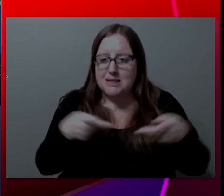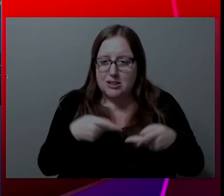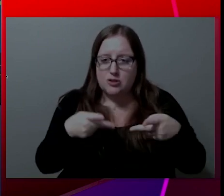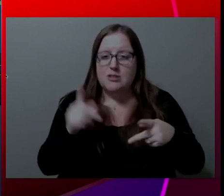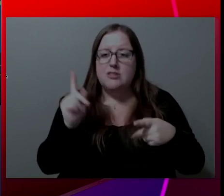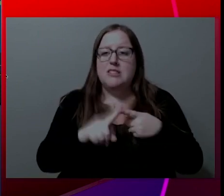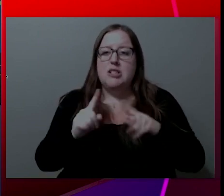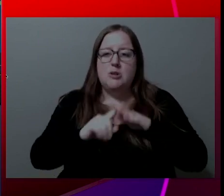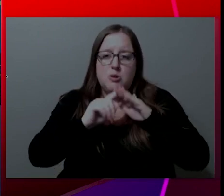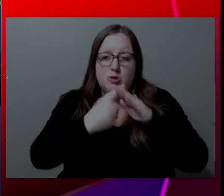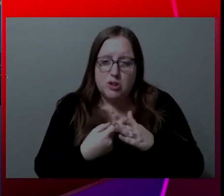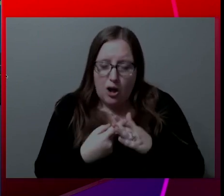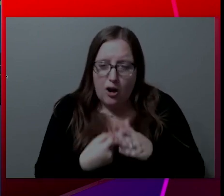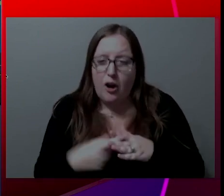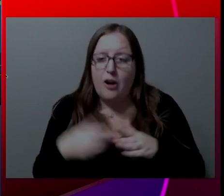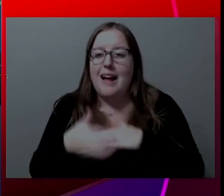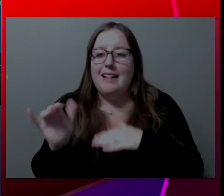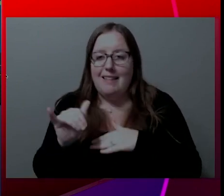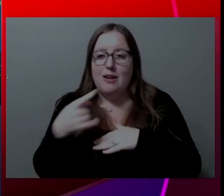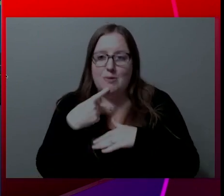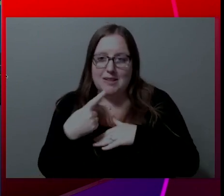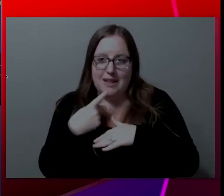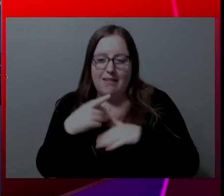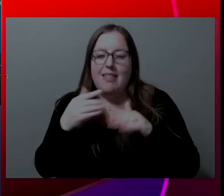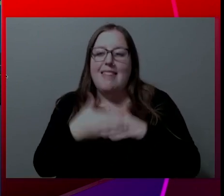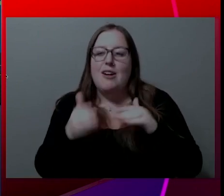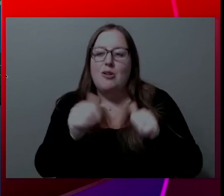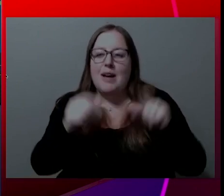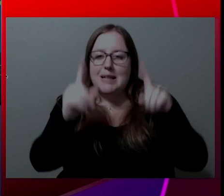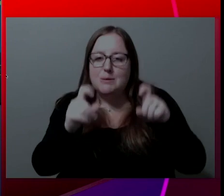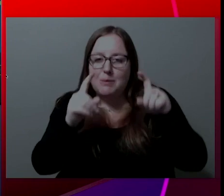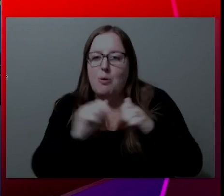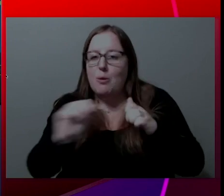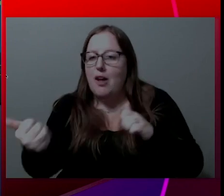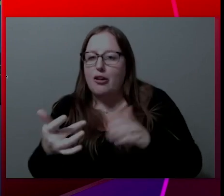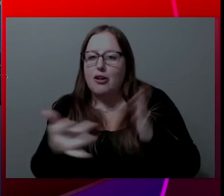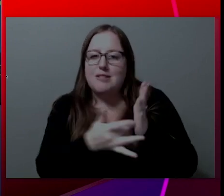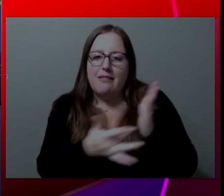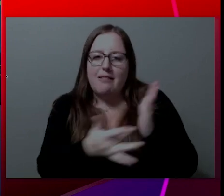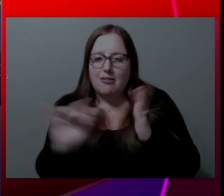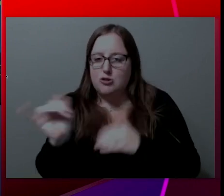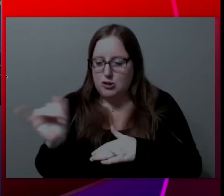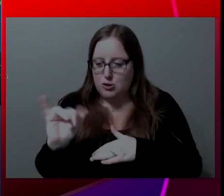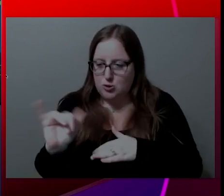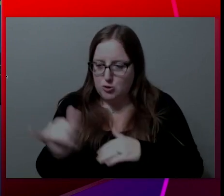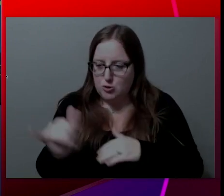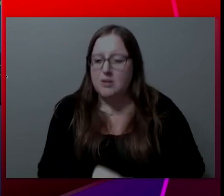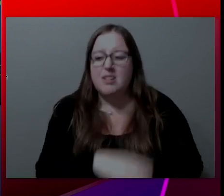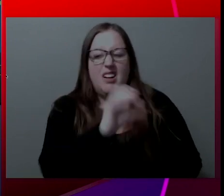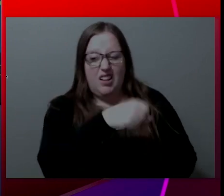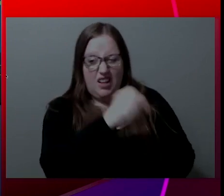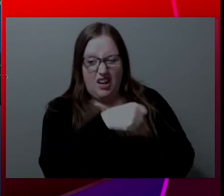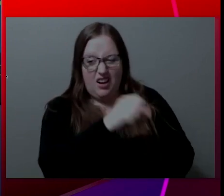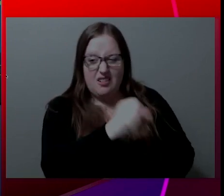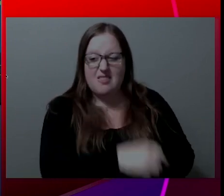and App Store, like you said, and then you can experiment with other technologies. Exactly. And it's hard to make that